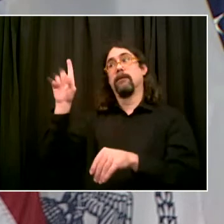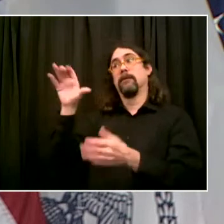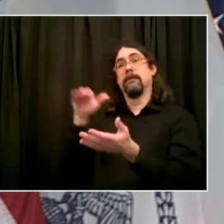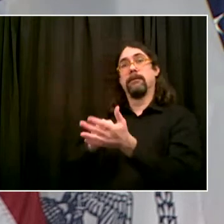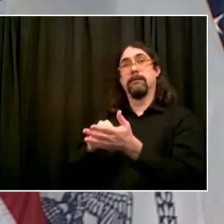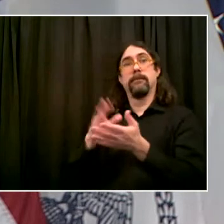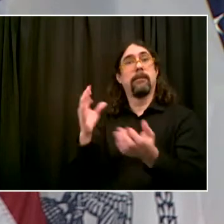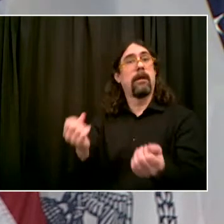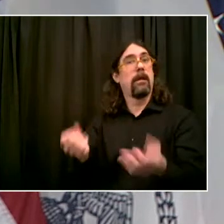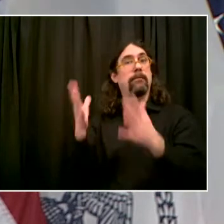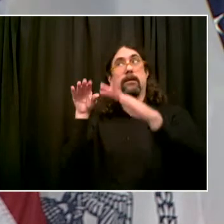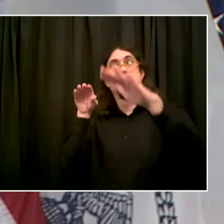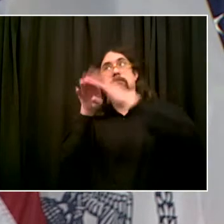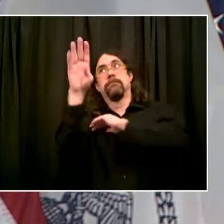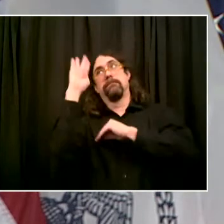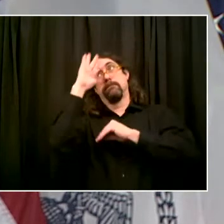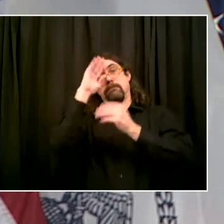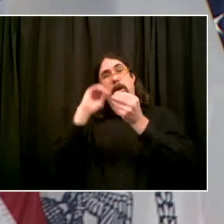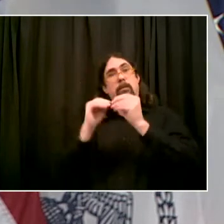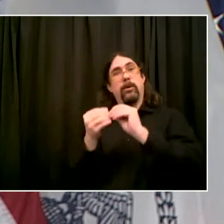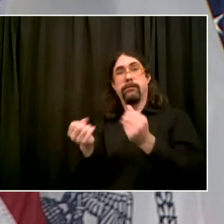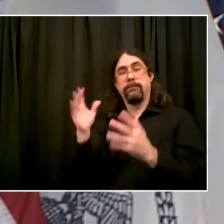average. Today's report,